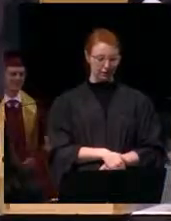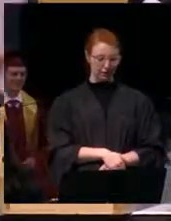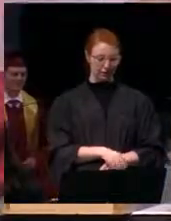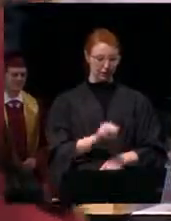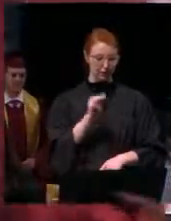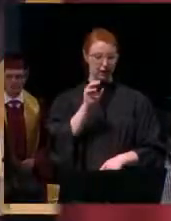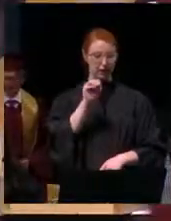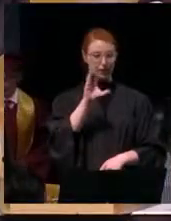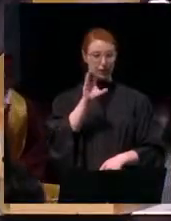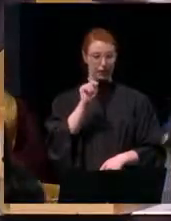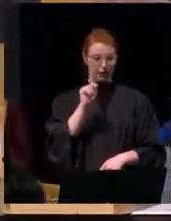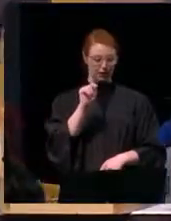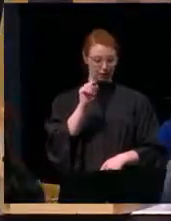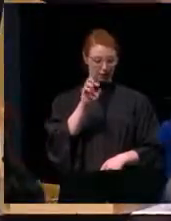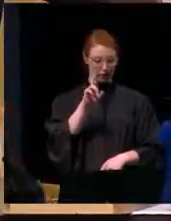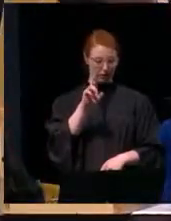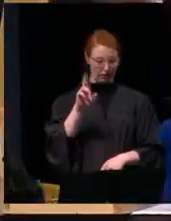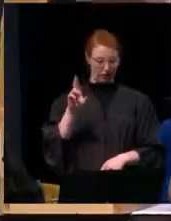Mokhtar Diop.